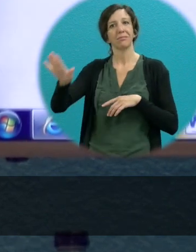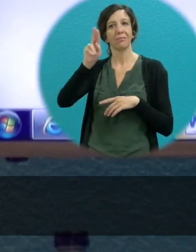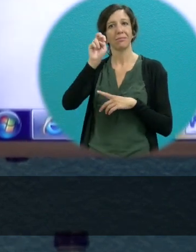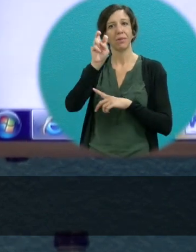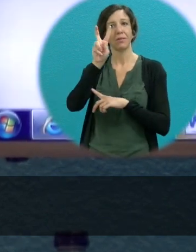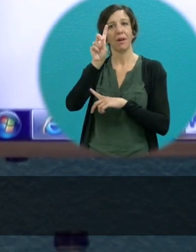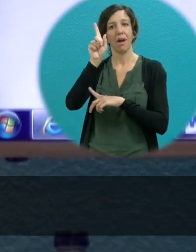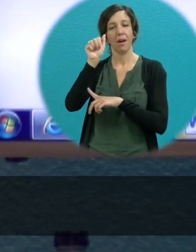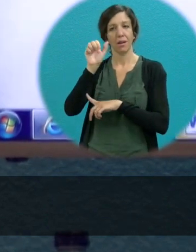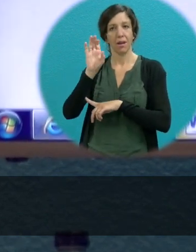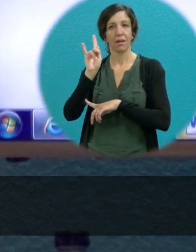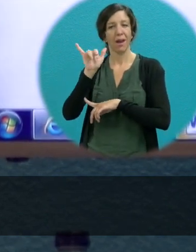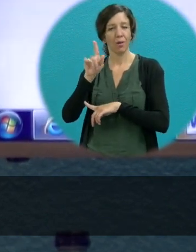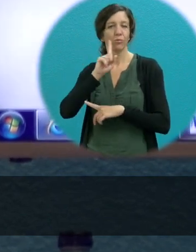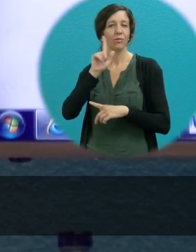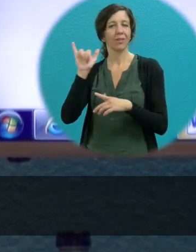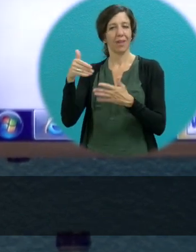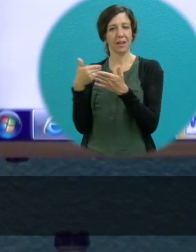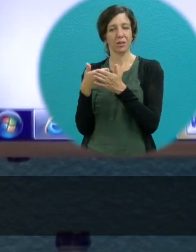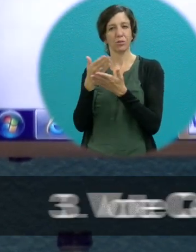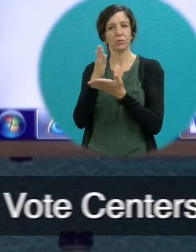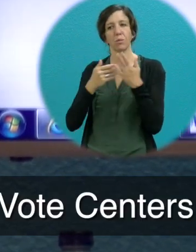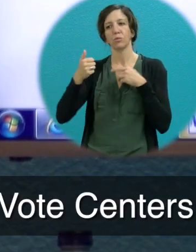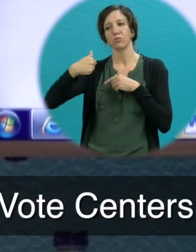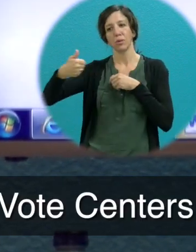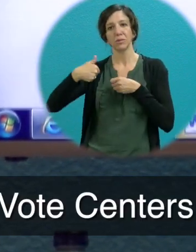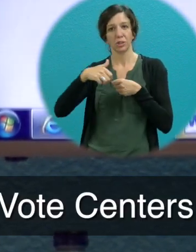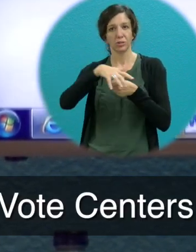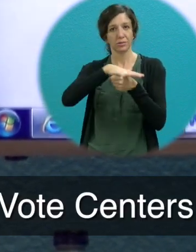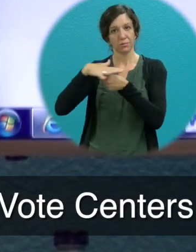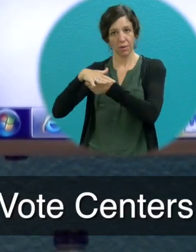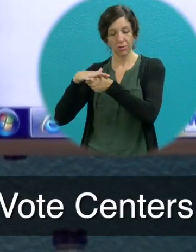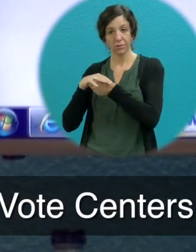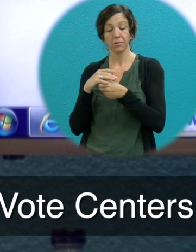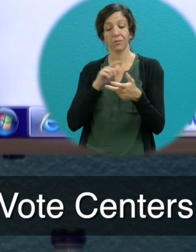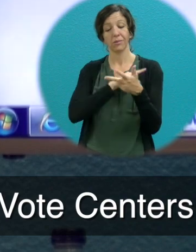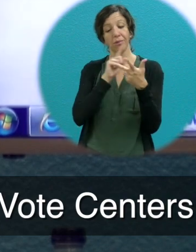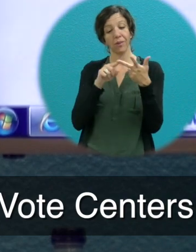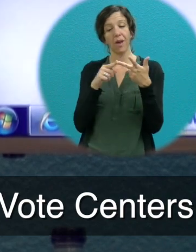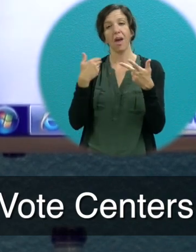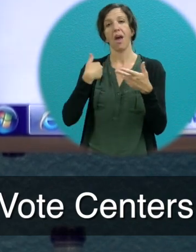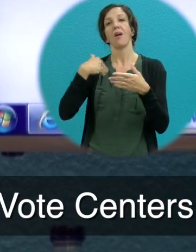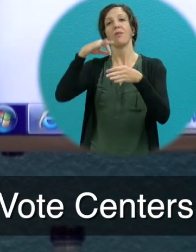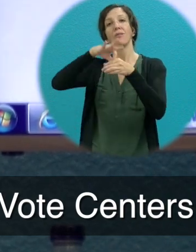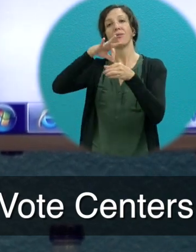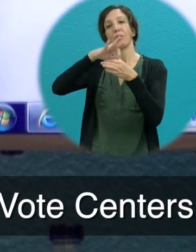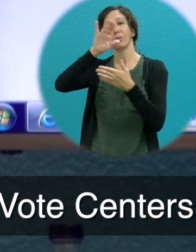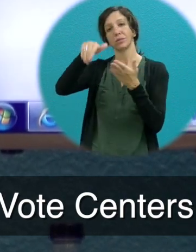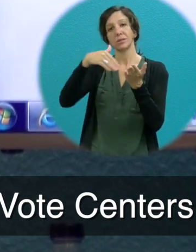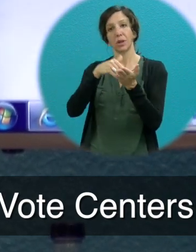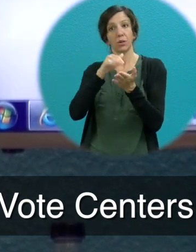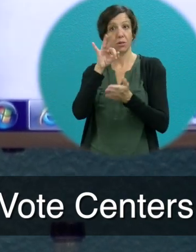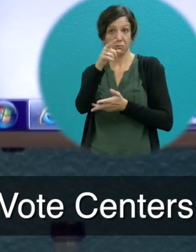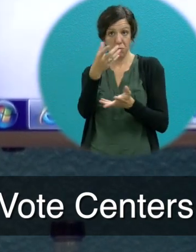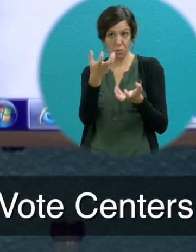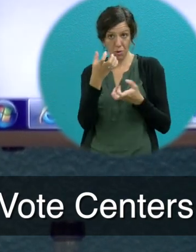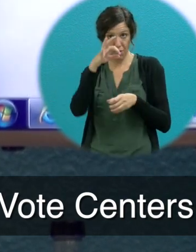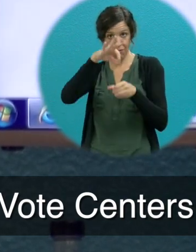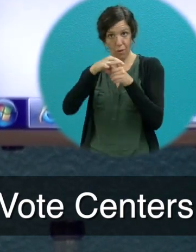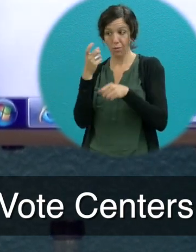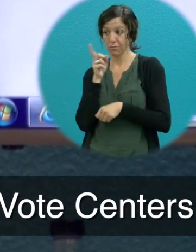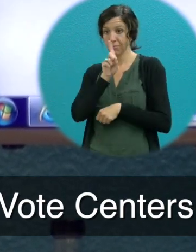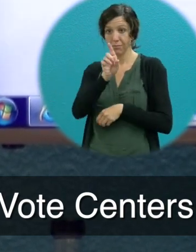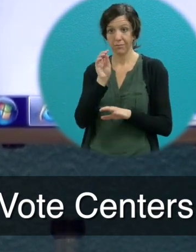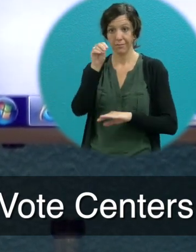near transportation. And we also have vote centers where you can vote in person if you so choose, or if you need to replace